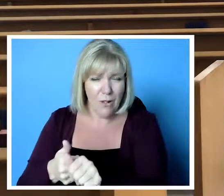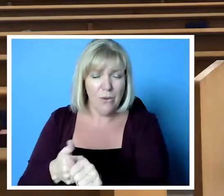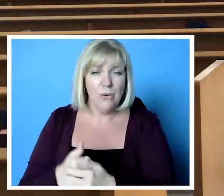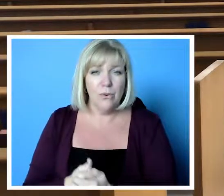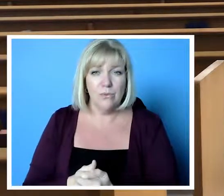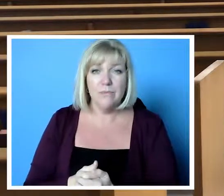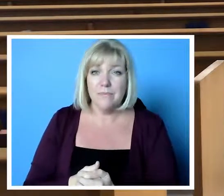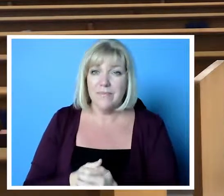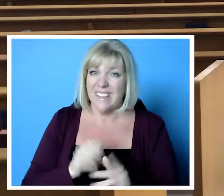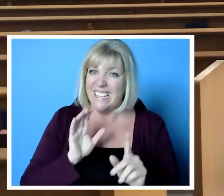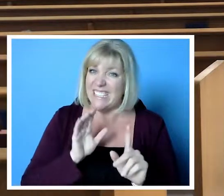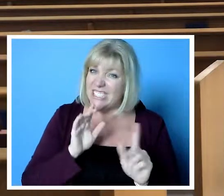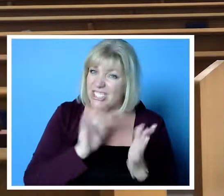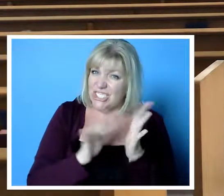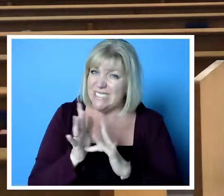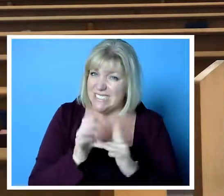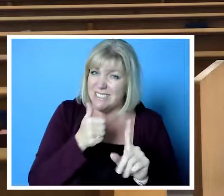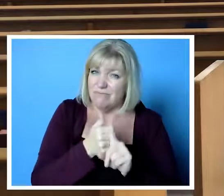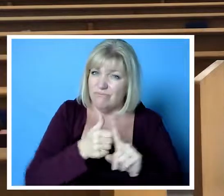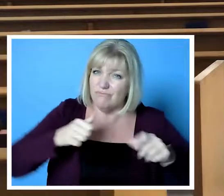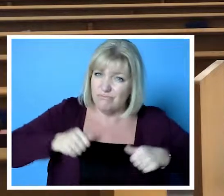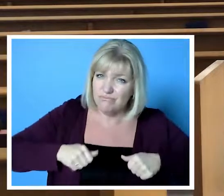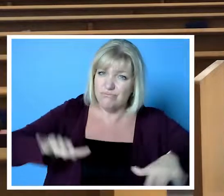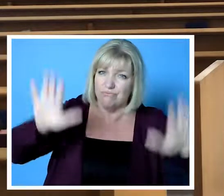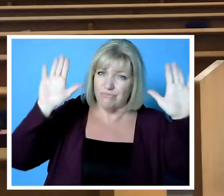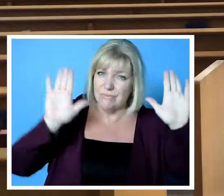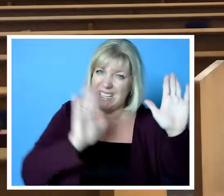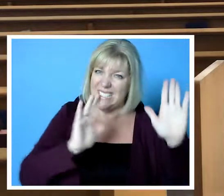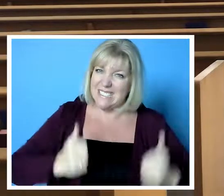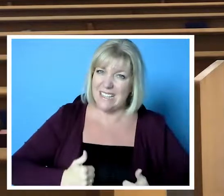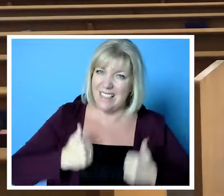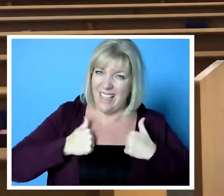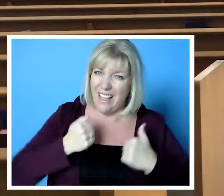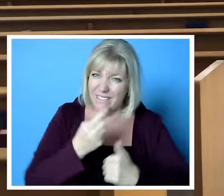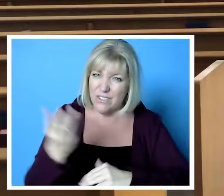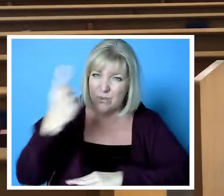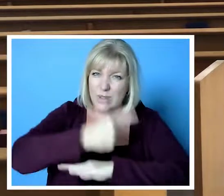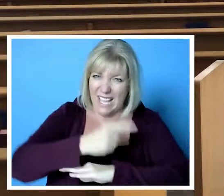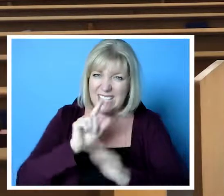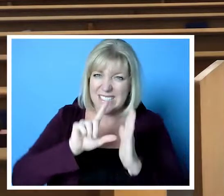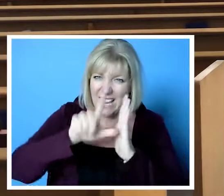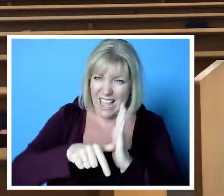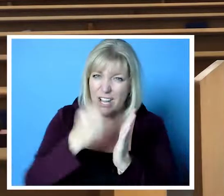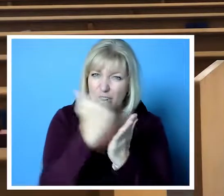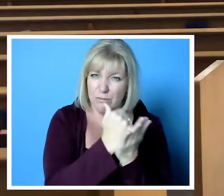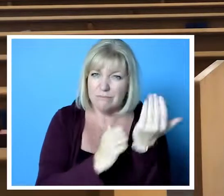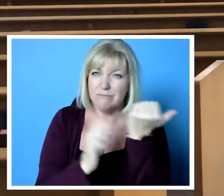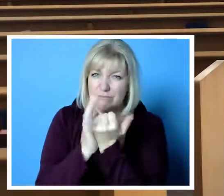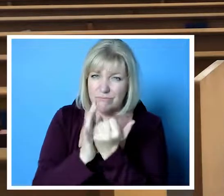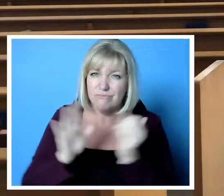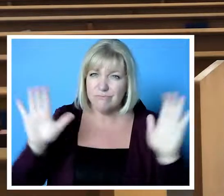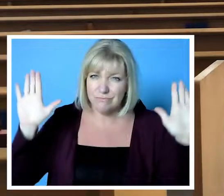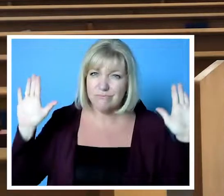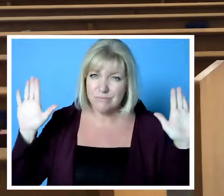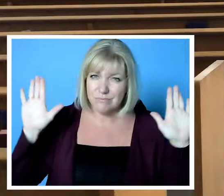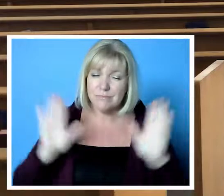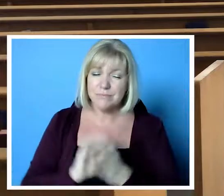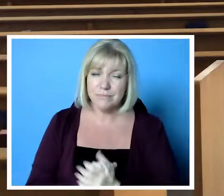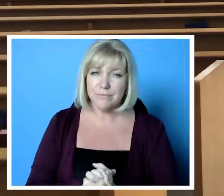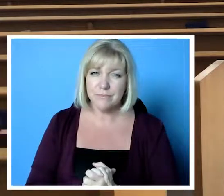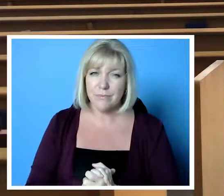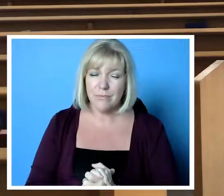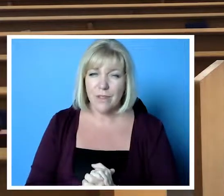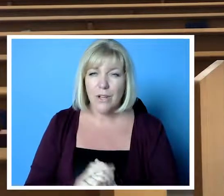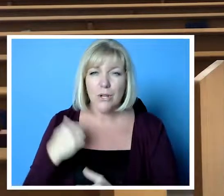would be made just a few days later when he was killed on the cross. And so as we remember